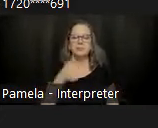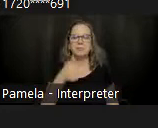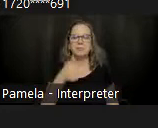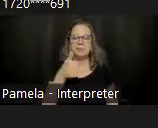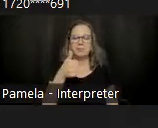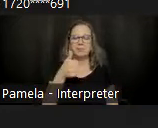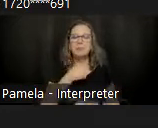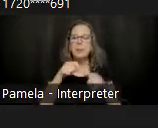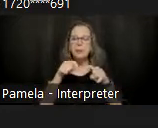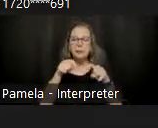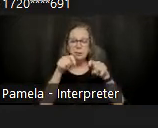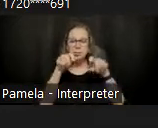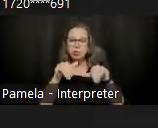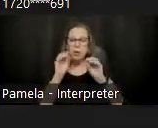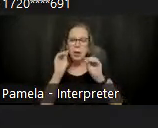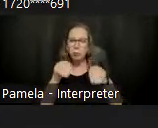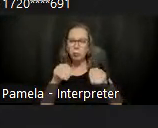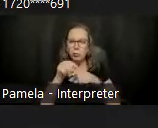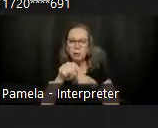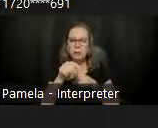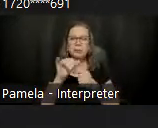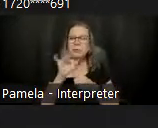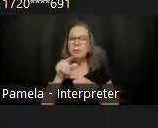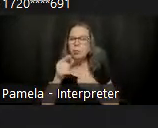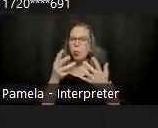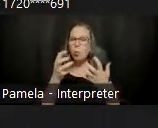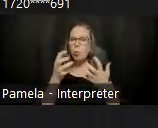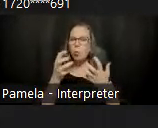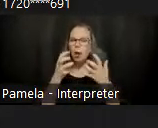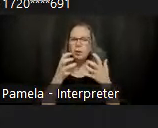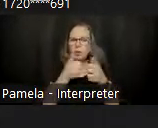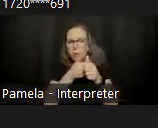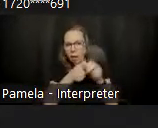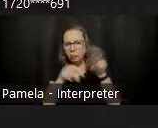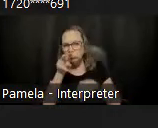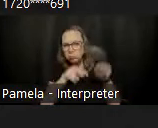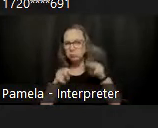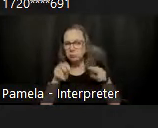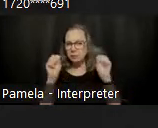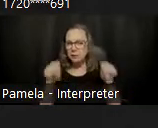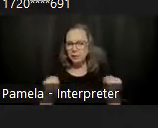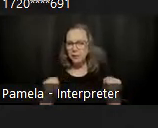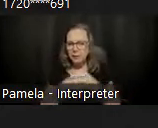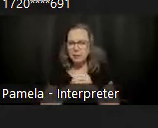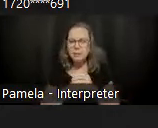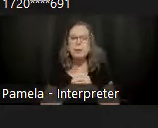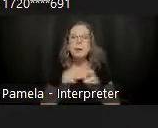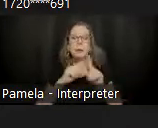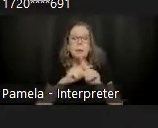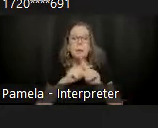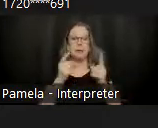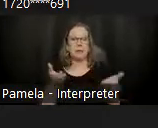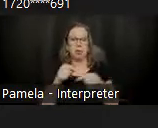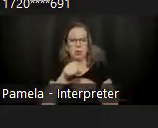just where I'm starting out so that if anybody wants to walk through with me, you can. But here on the Access